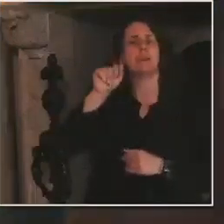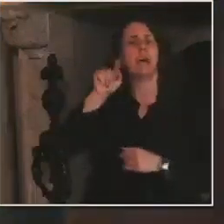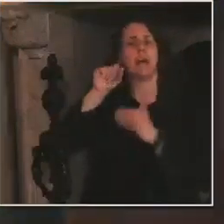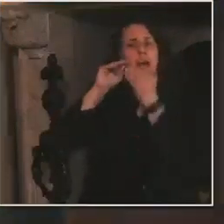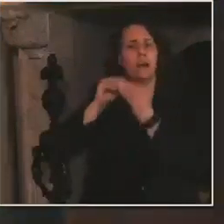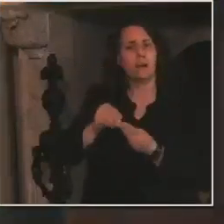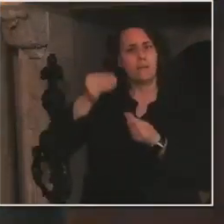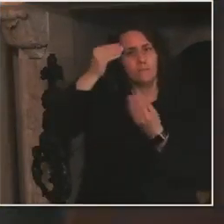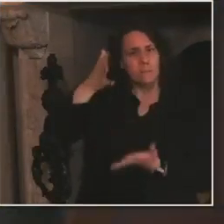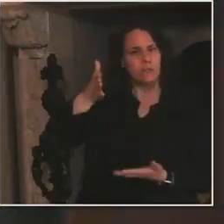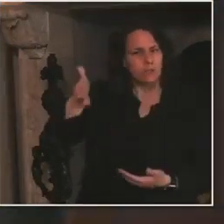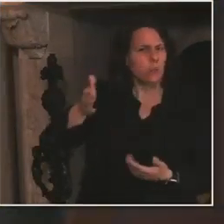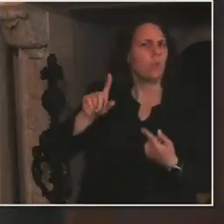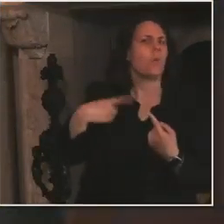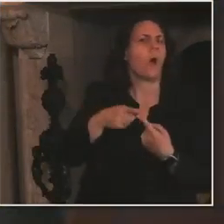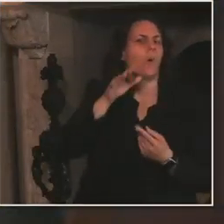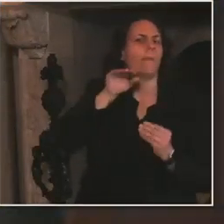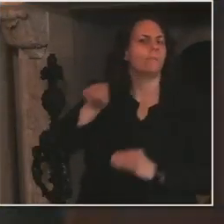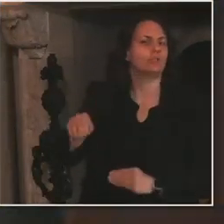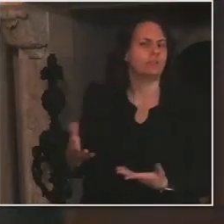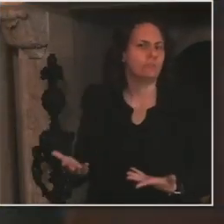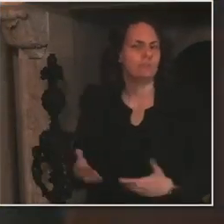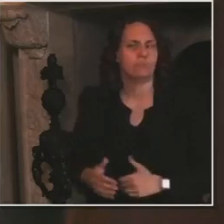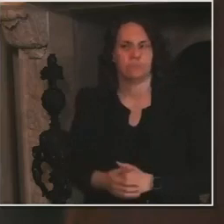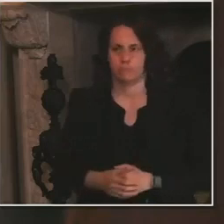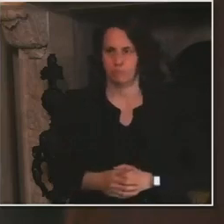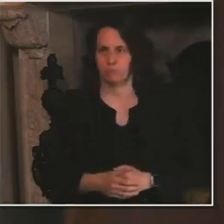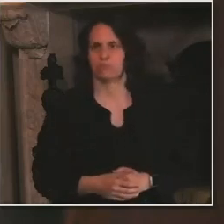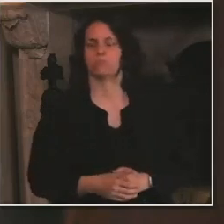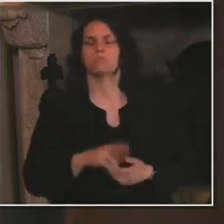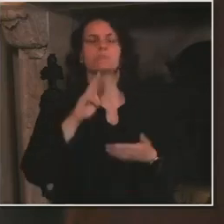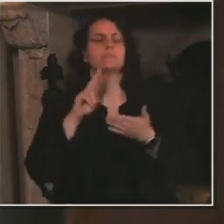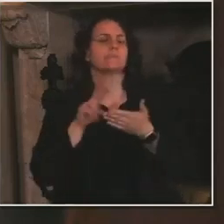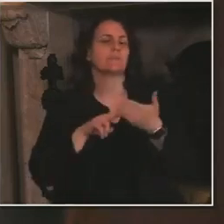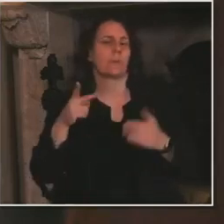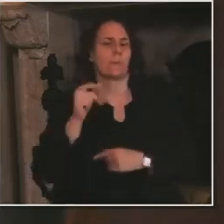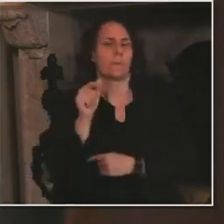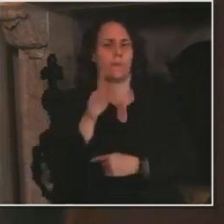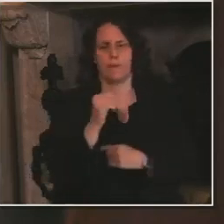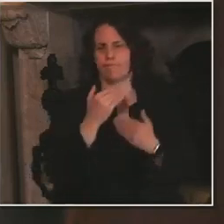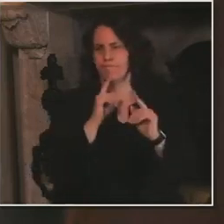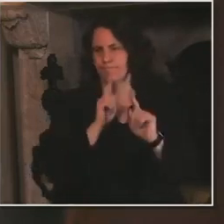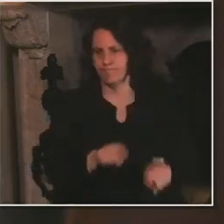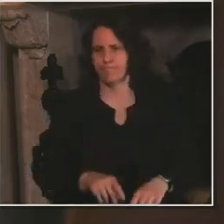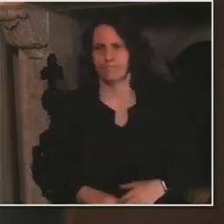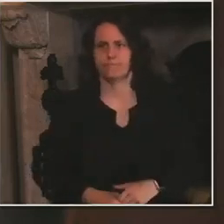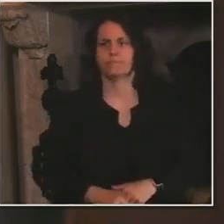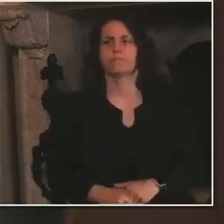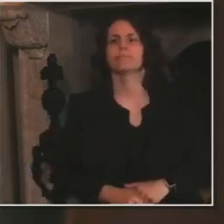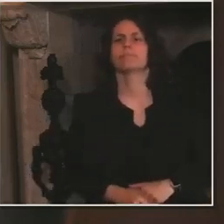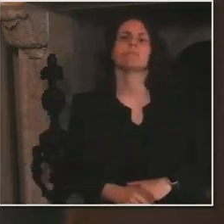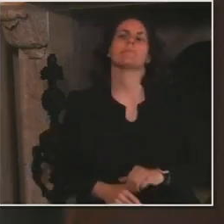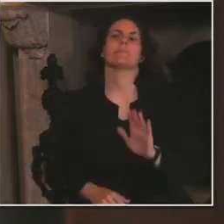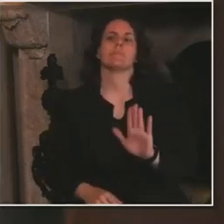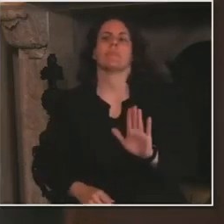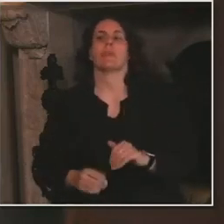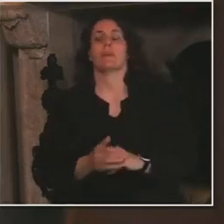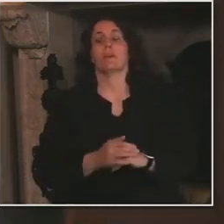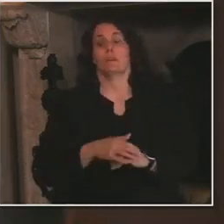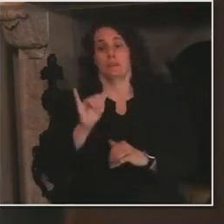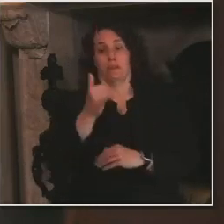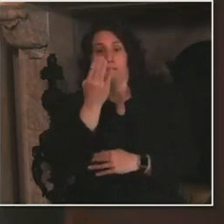dig into the details, but broadly, Patrick, it is a 14-day rolling trajectory, and as